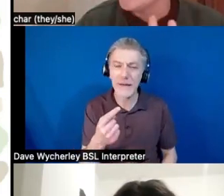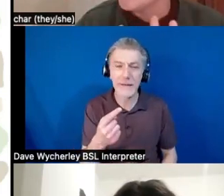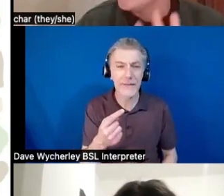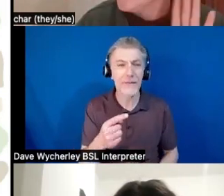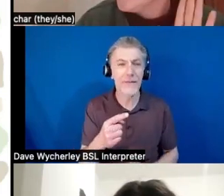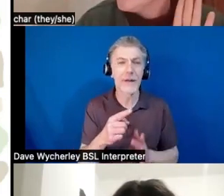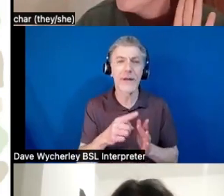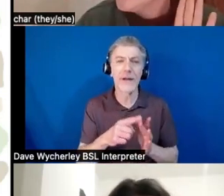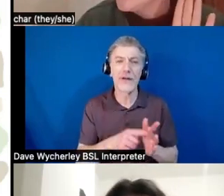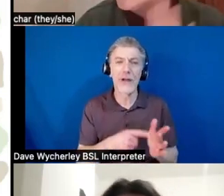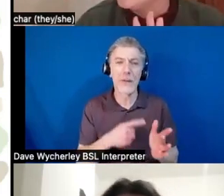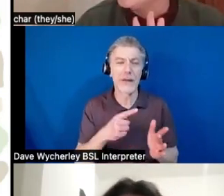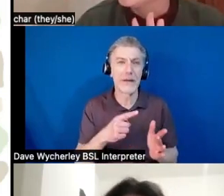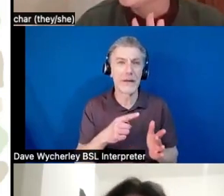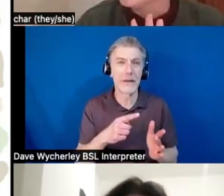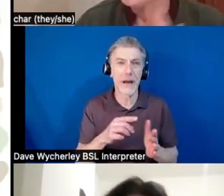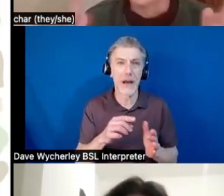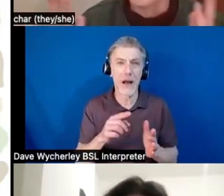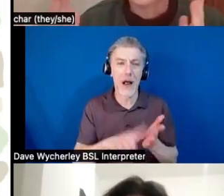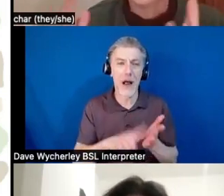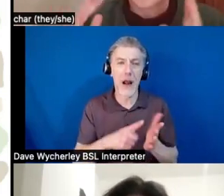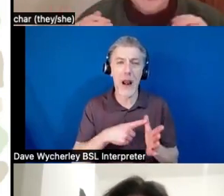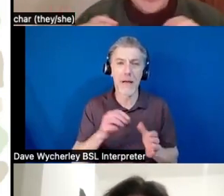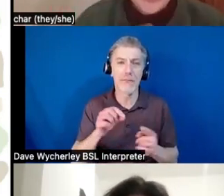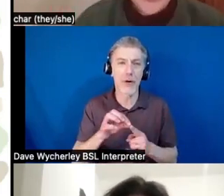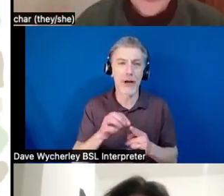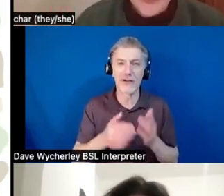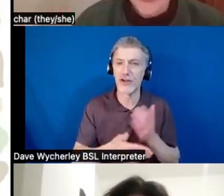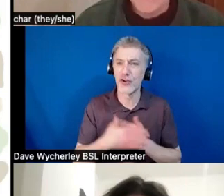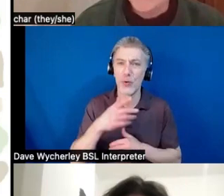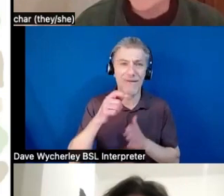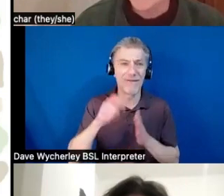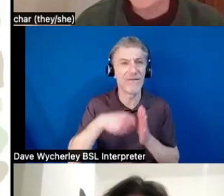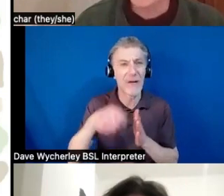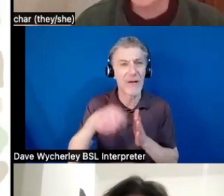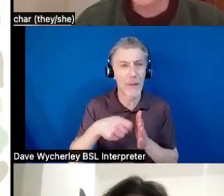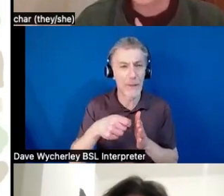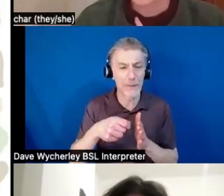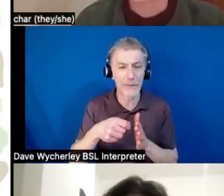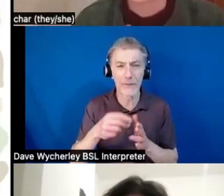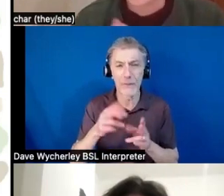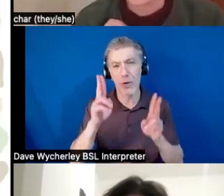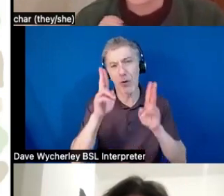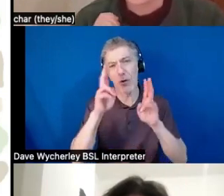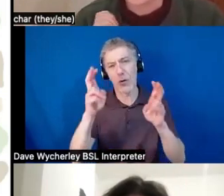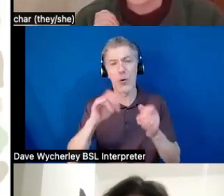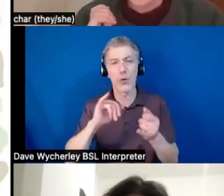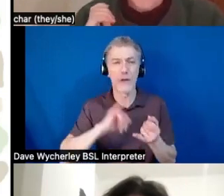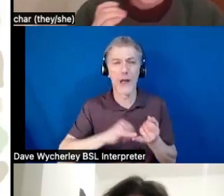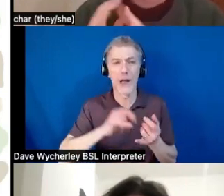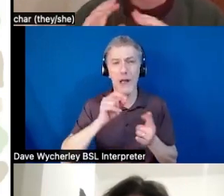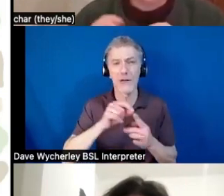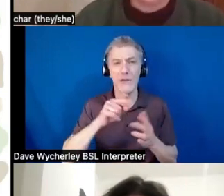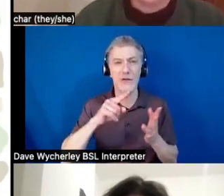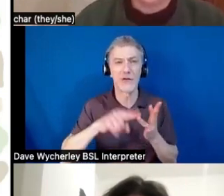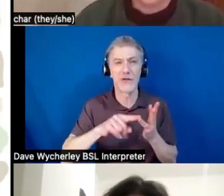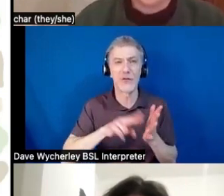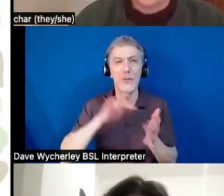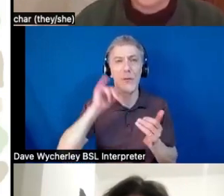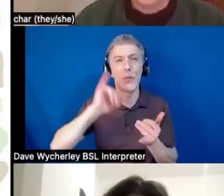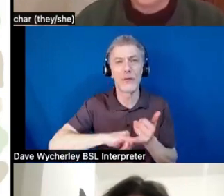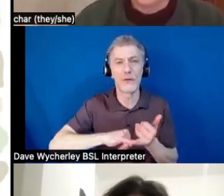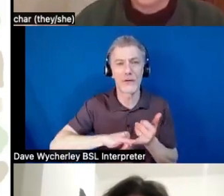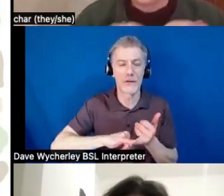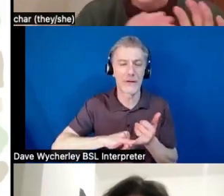new video, which is new film, sorry, which is called Spoons, after Carolyn Lazard. And